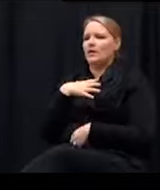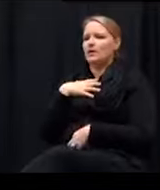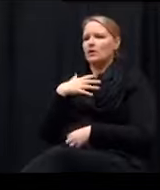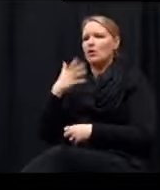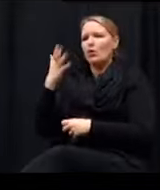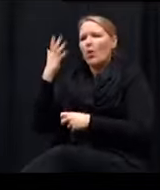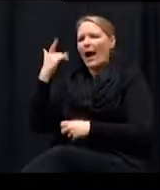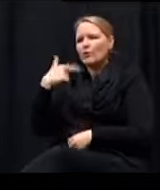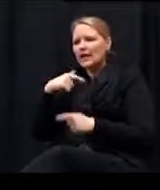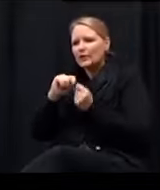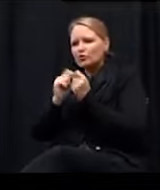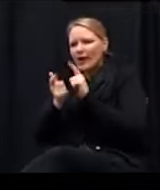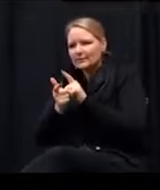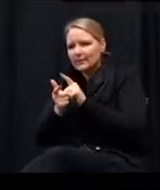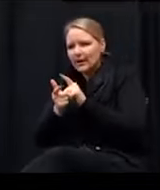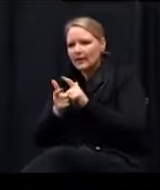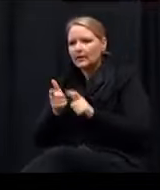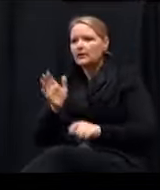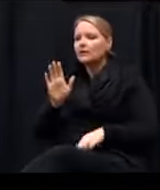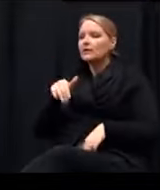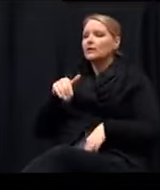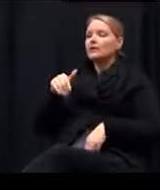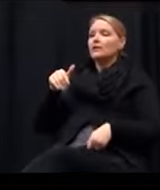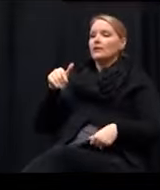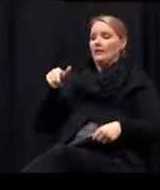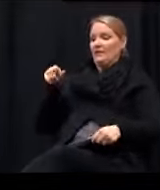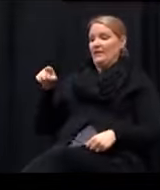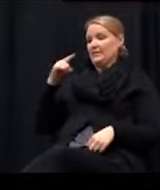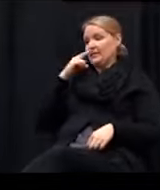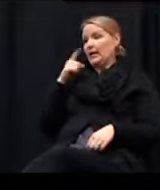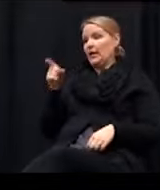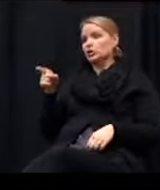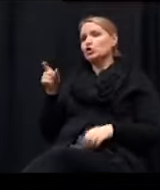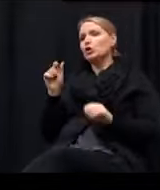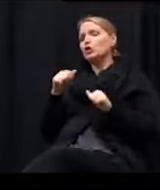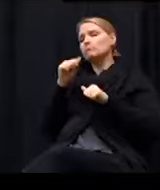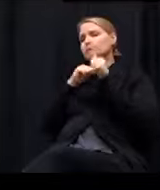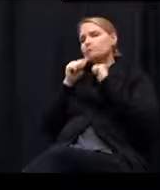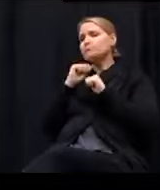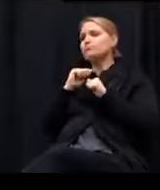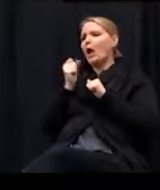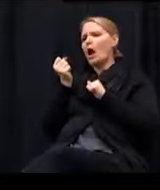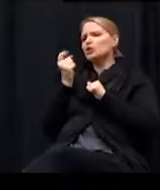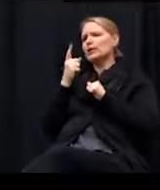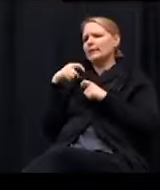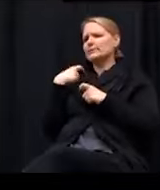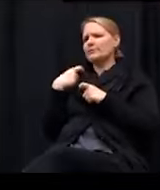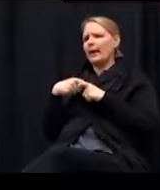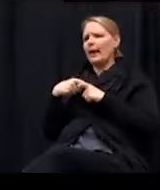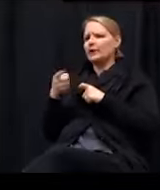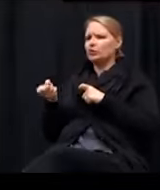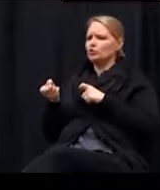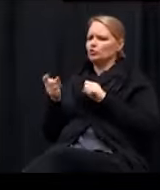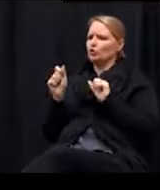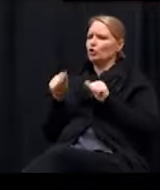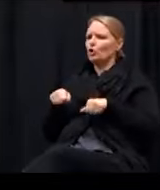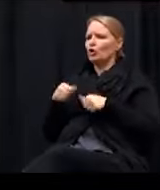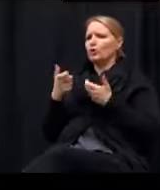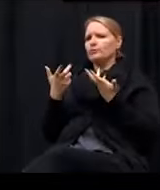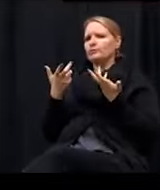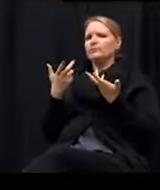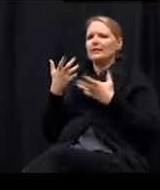I translating? So this kid, she was able to get by in Spanish. Like, she got her needs met, you know, basic things like she